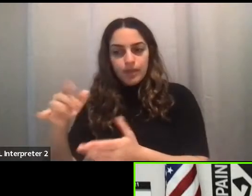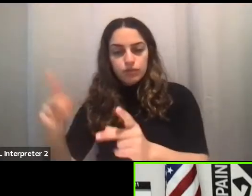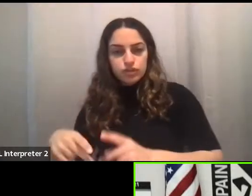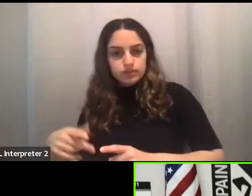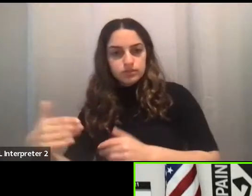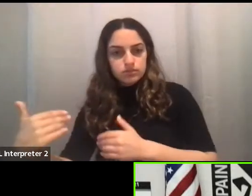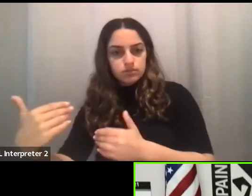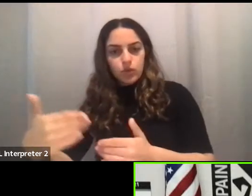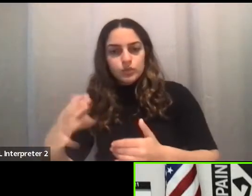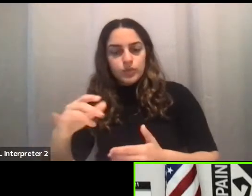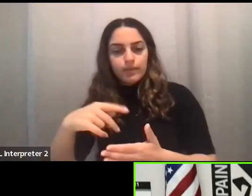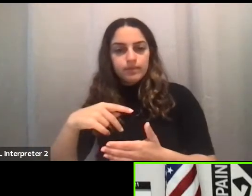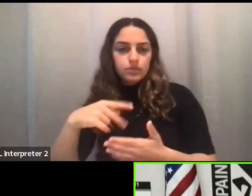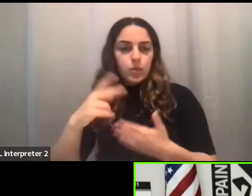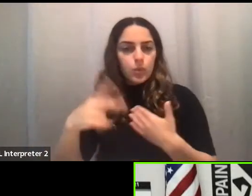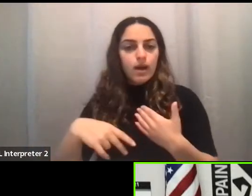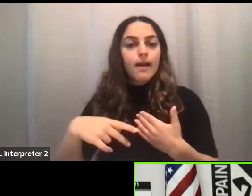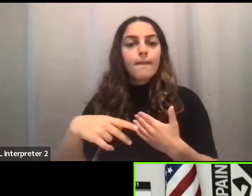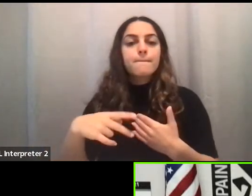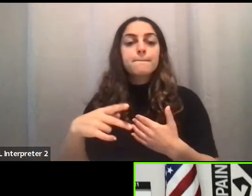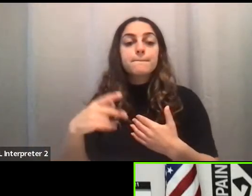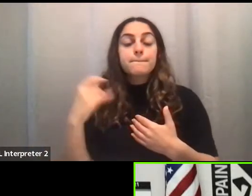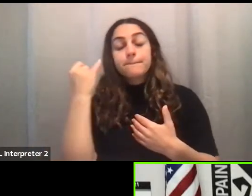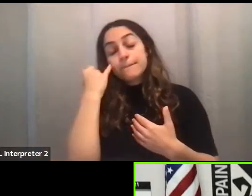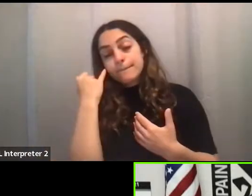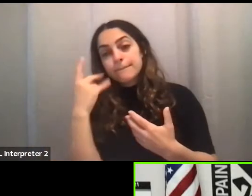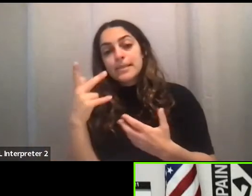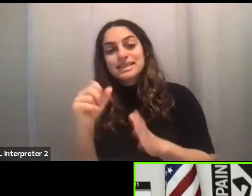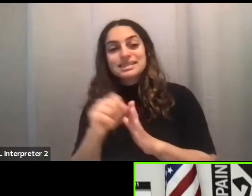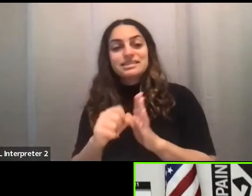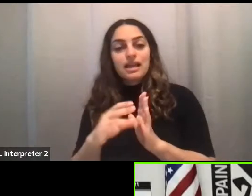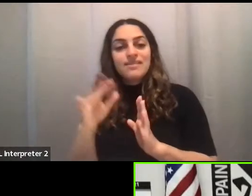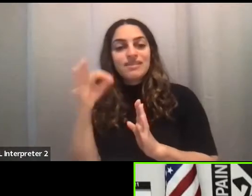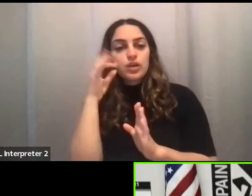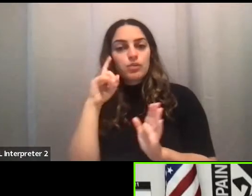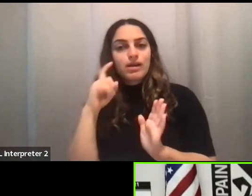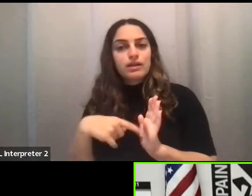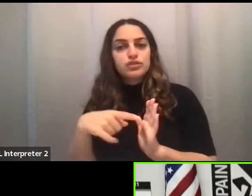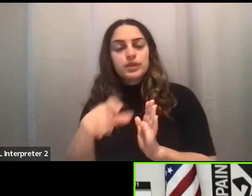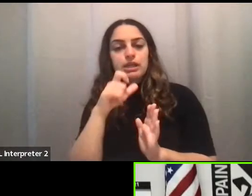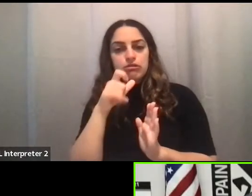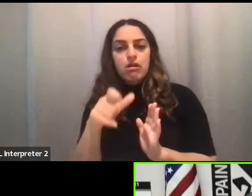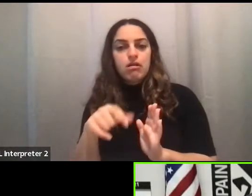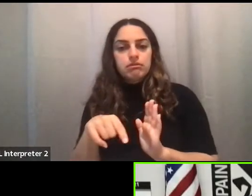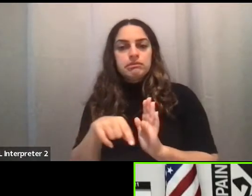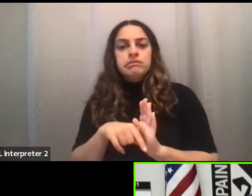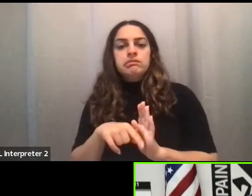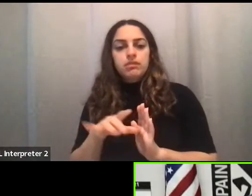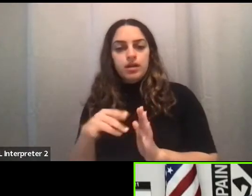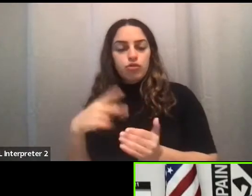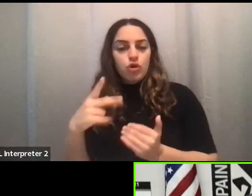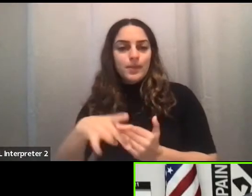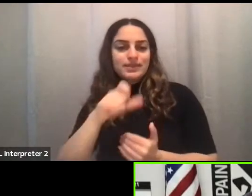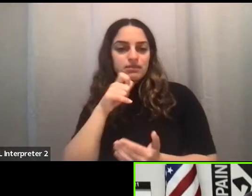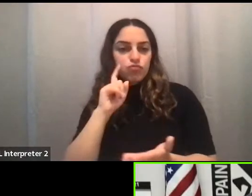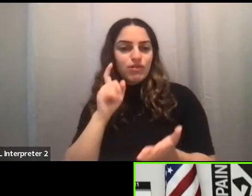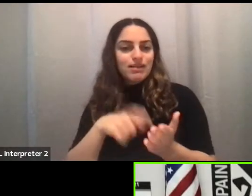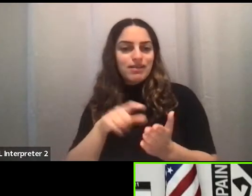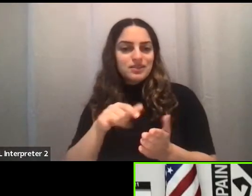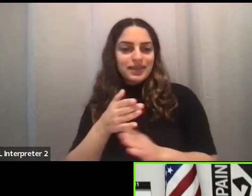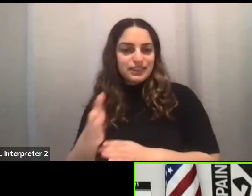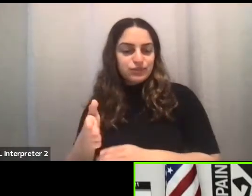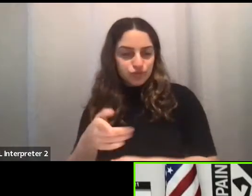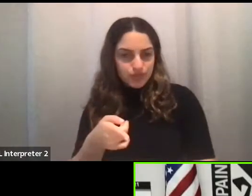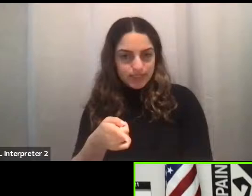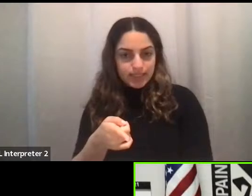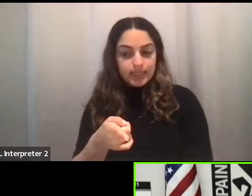program provided it's state and federally recognized so that they're not disadvantaged by a program that isn't recognized by the industry